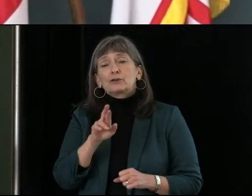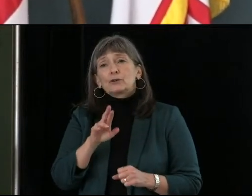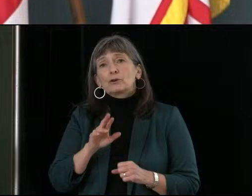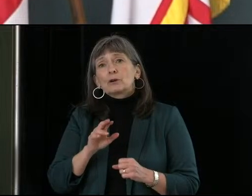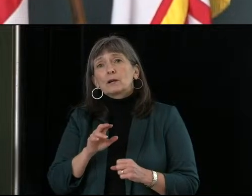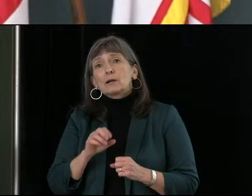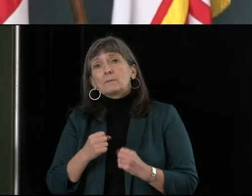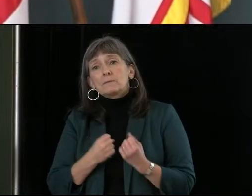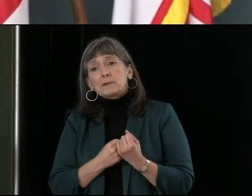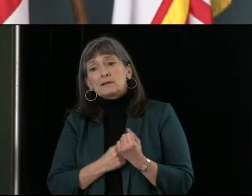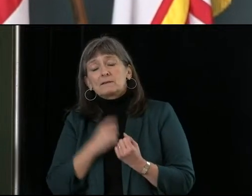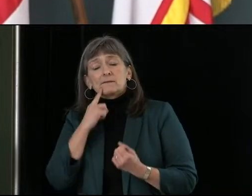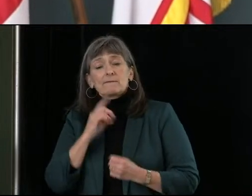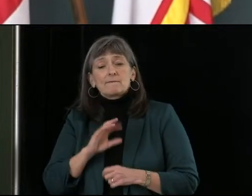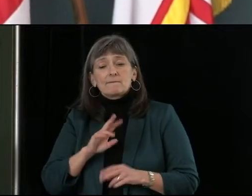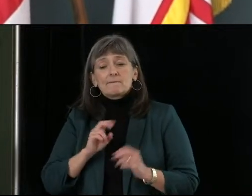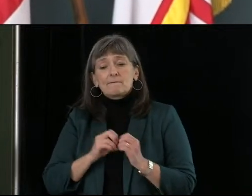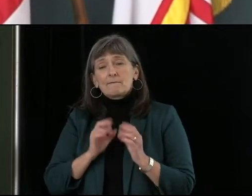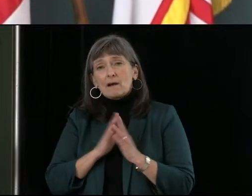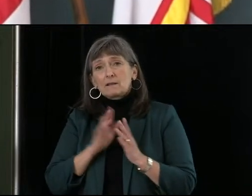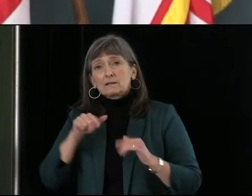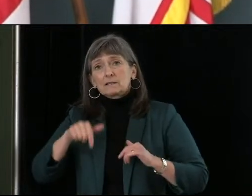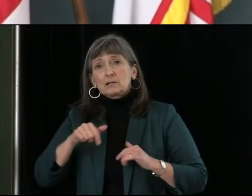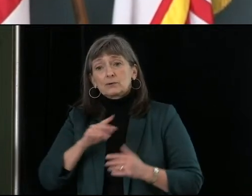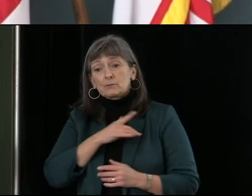and Indigenous communities. Thank you.